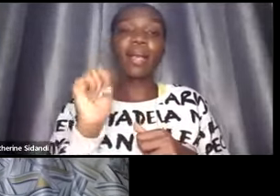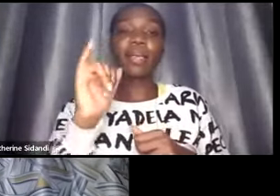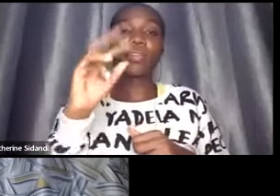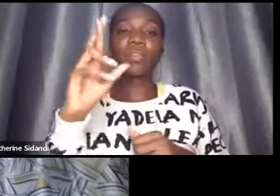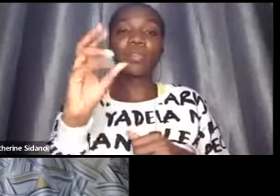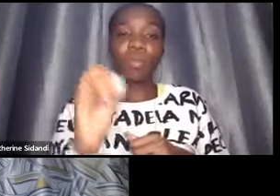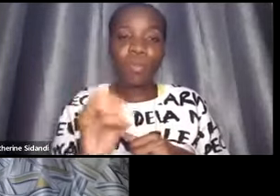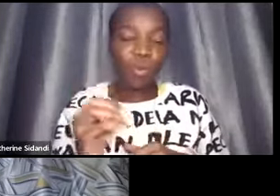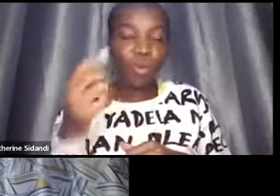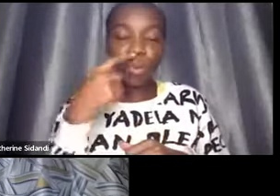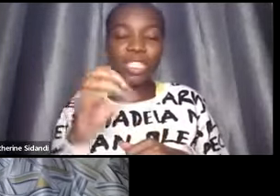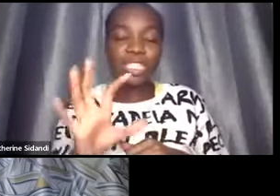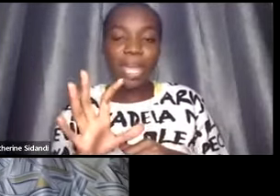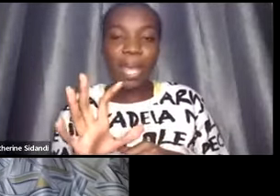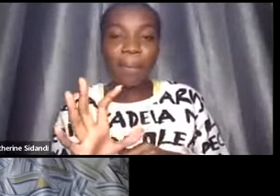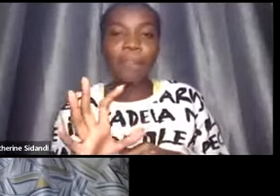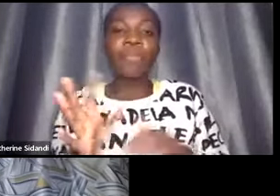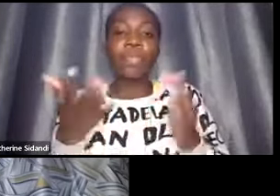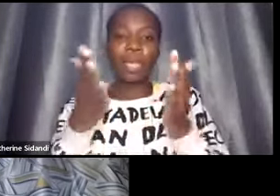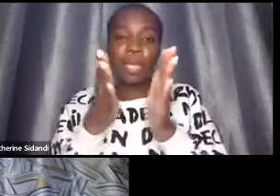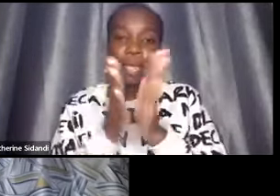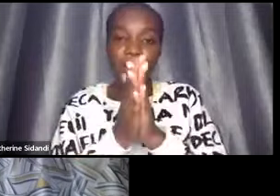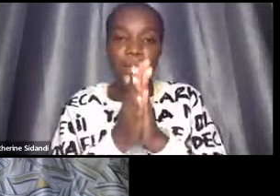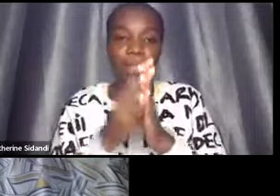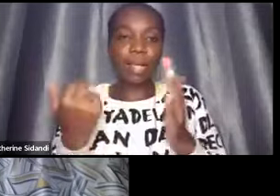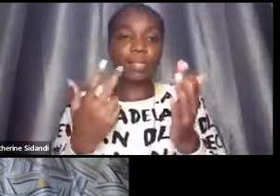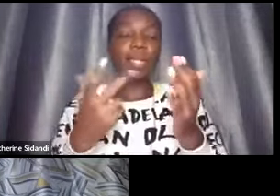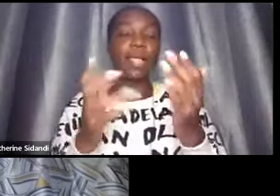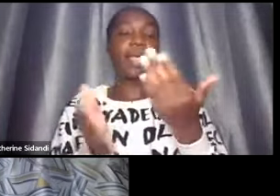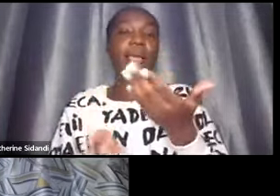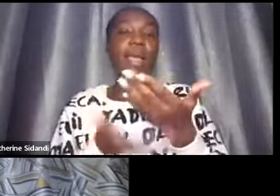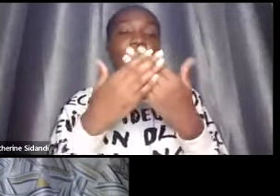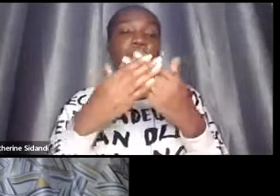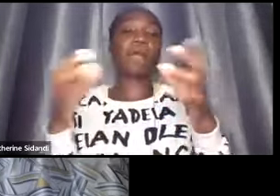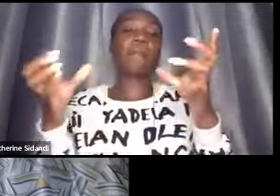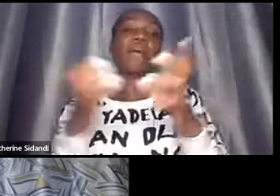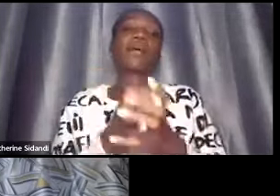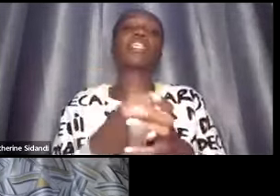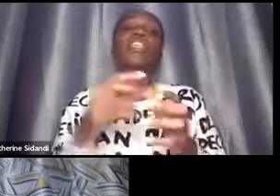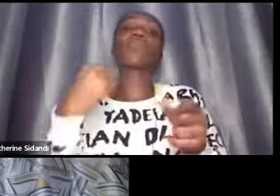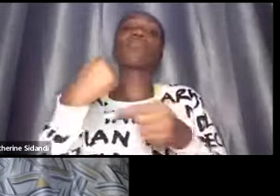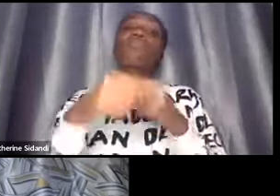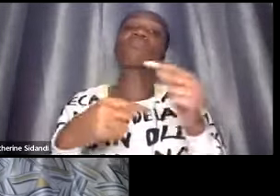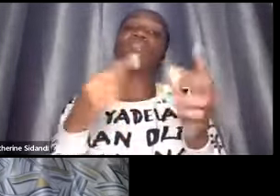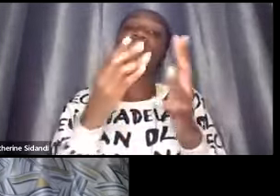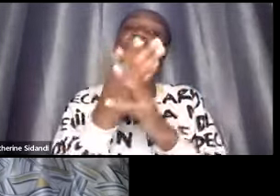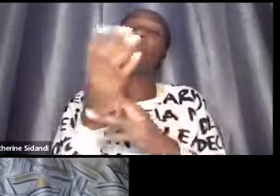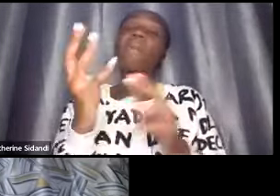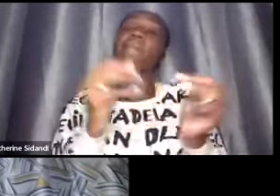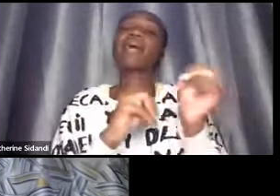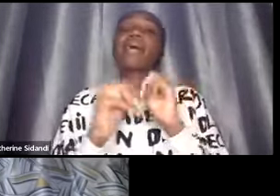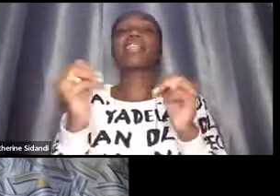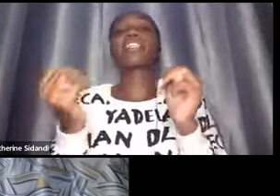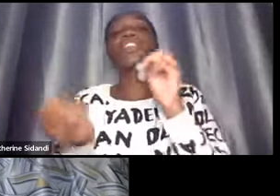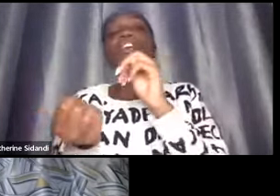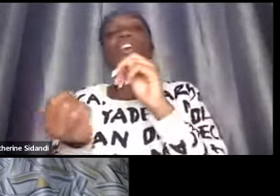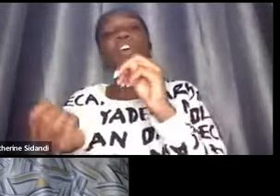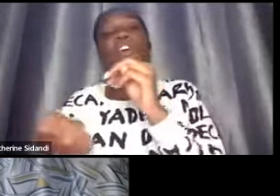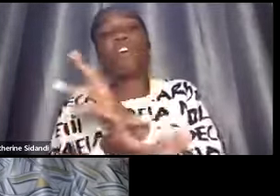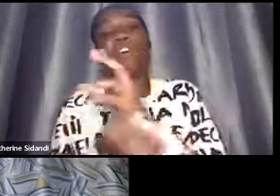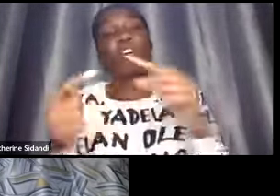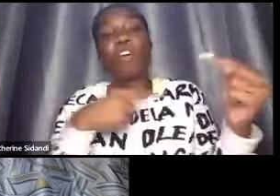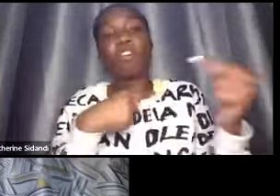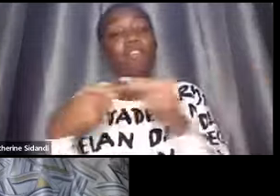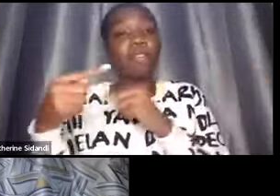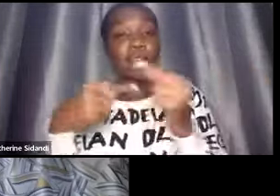helped the companies survive by strategically managing conflict. And we can do the same here and elsewhere. So if you